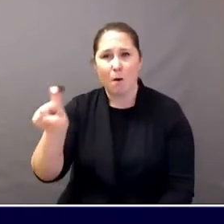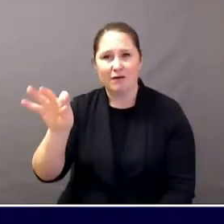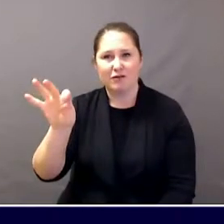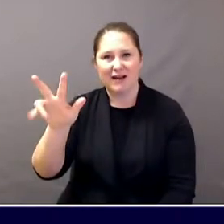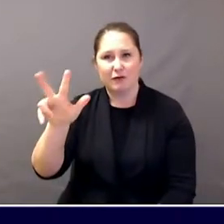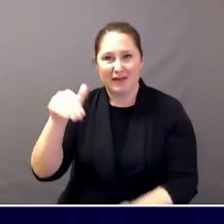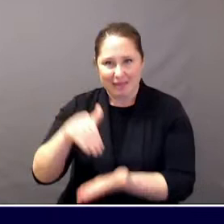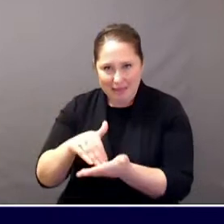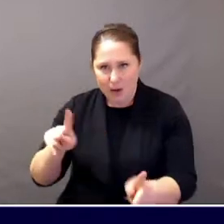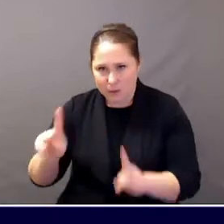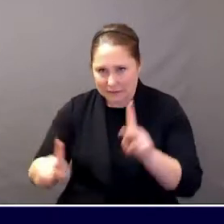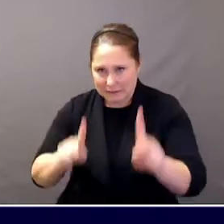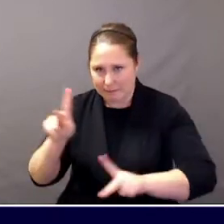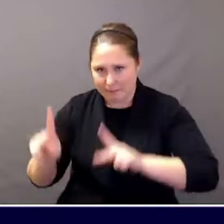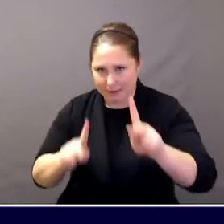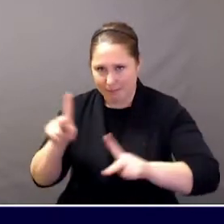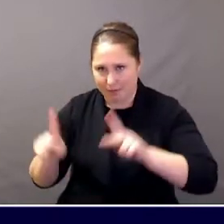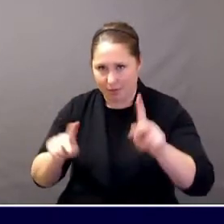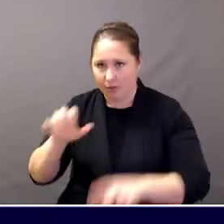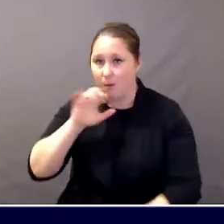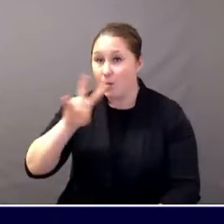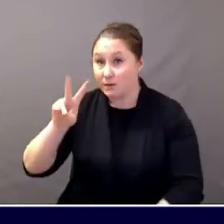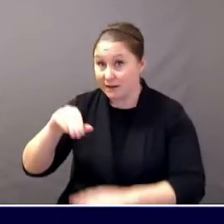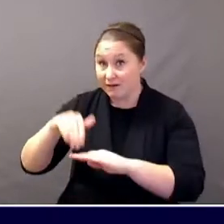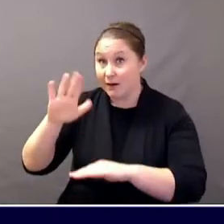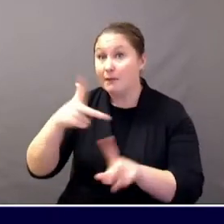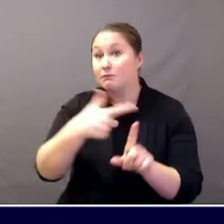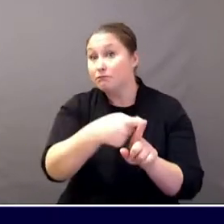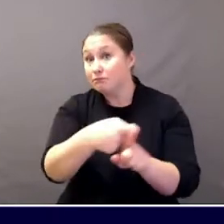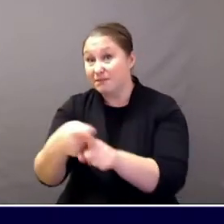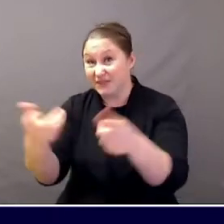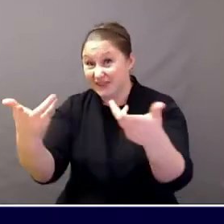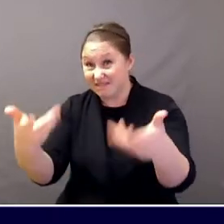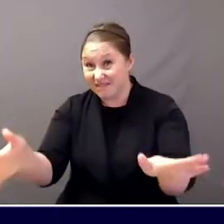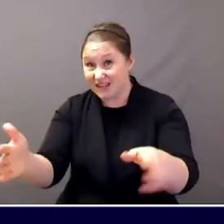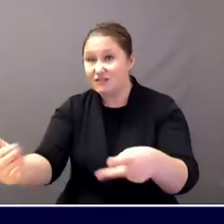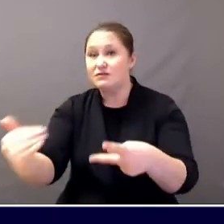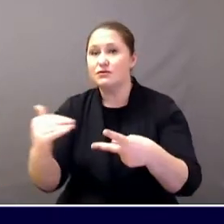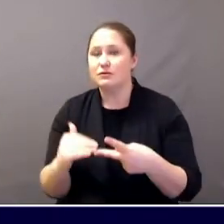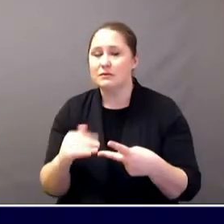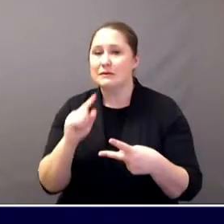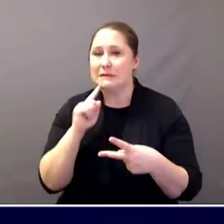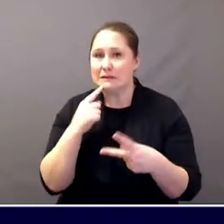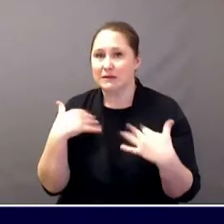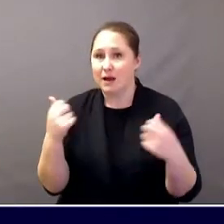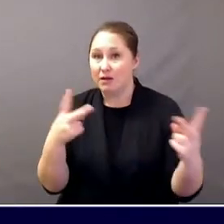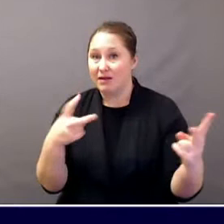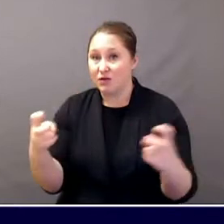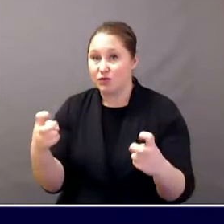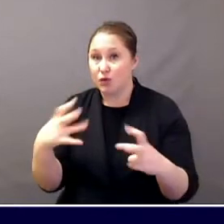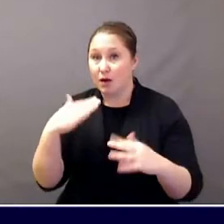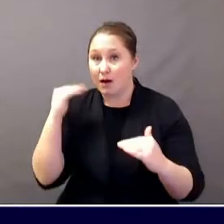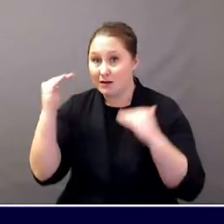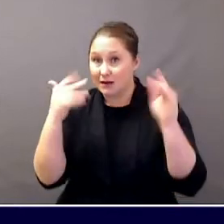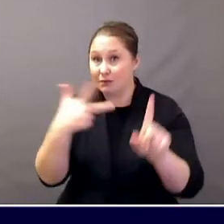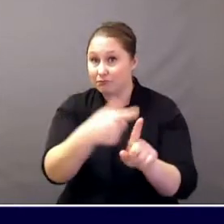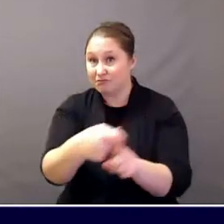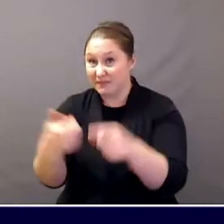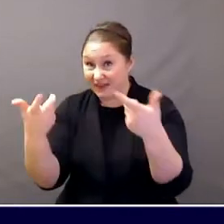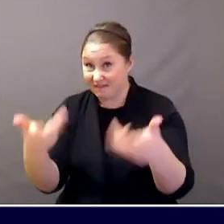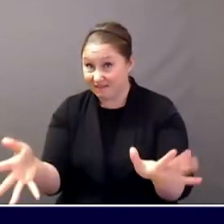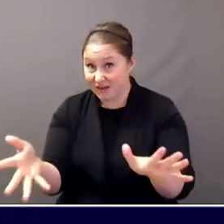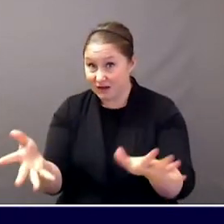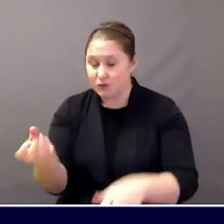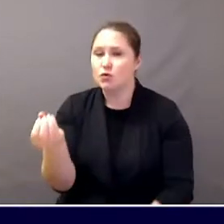70 and older and people with underlying serious conditions, or if we receive a great deal more vaccine than we're